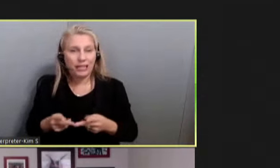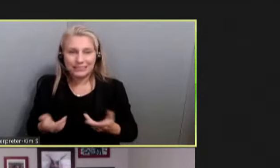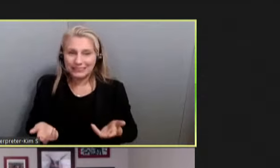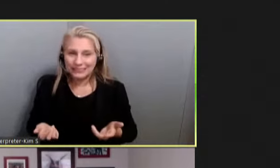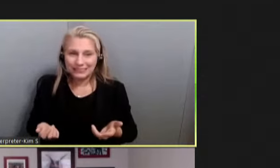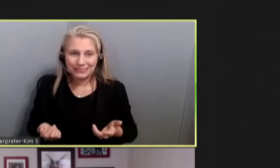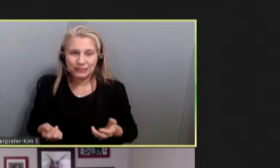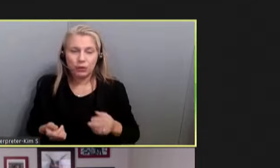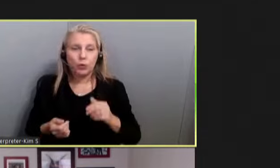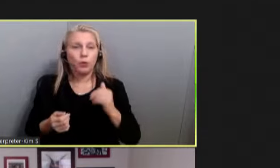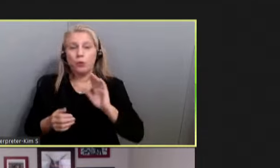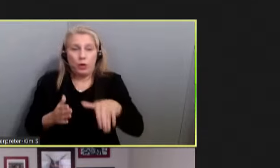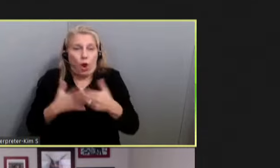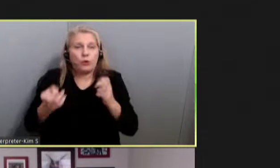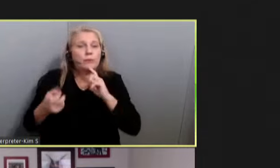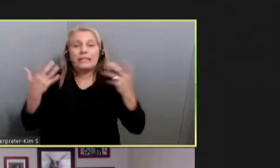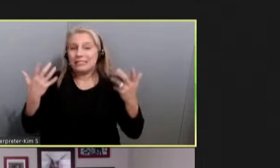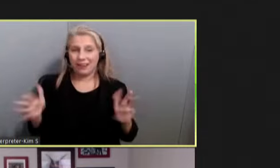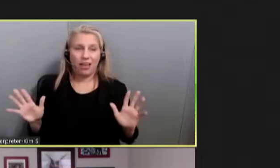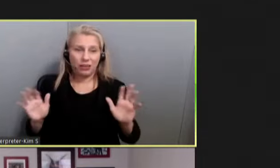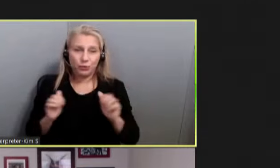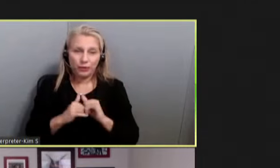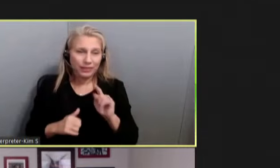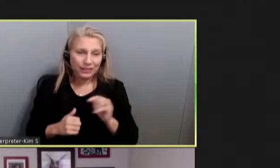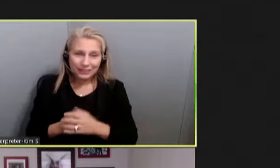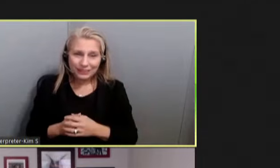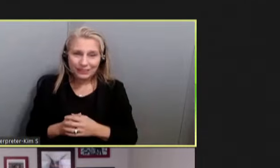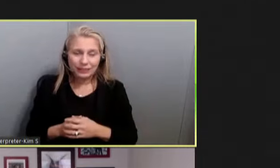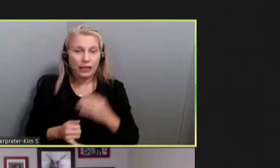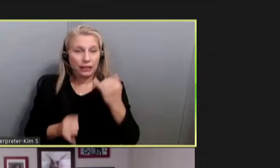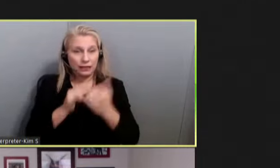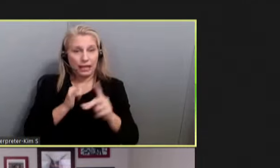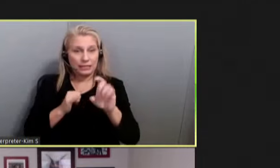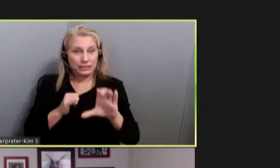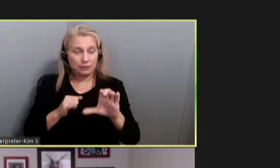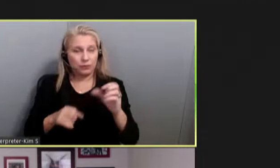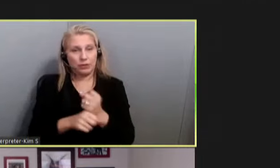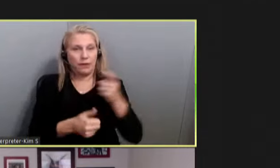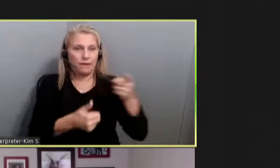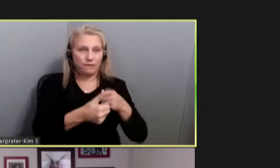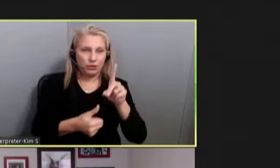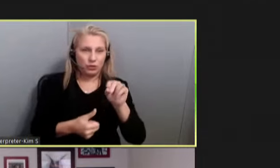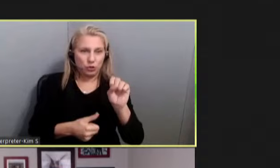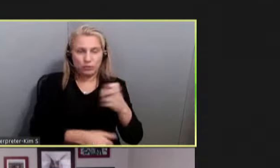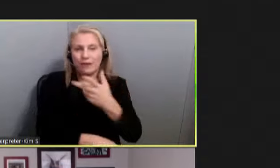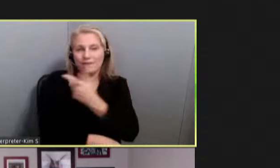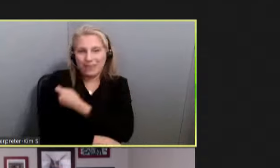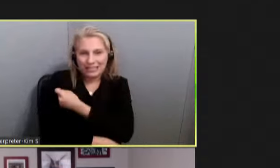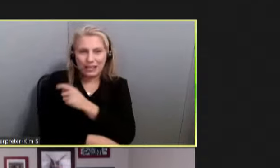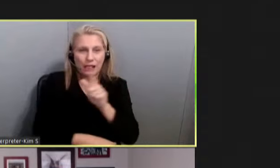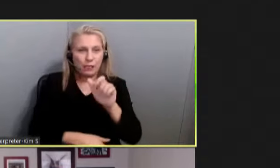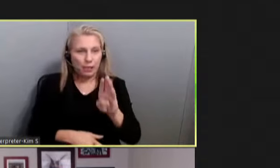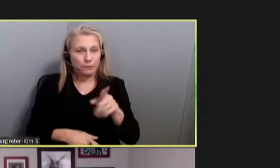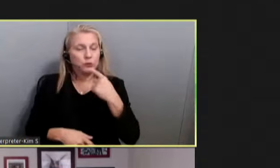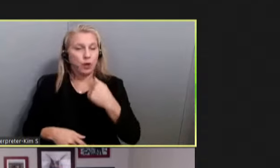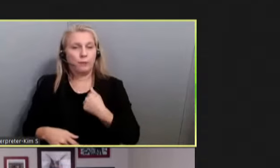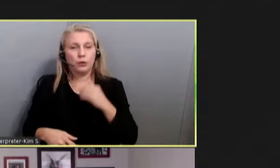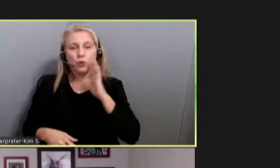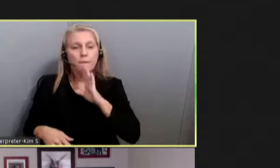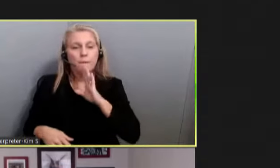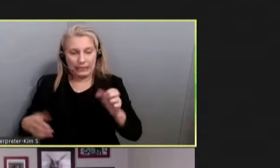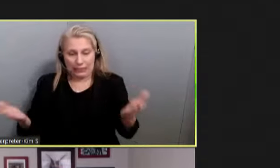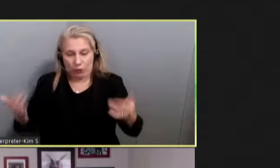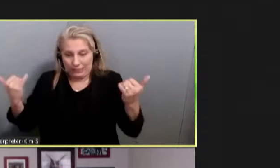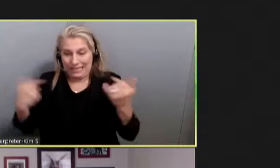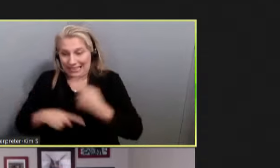we all want to be done with this. And, again, last December when we got those first doses of vaccine at the lab, if you told me we were going to be here